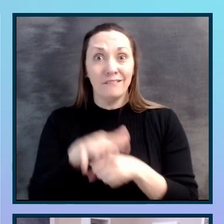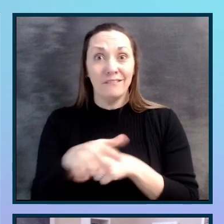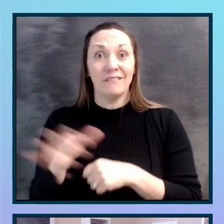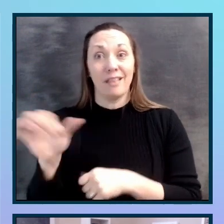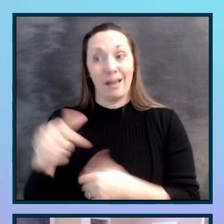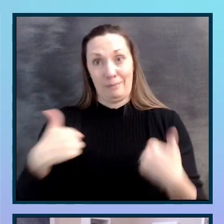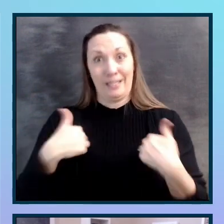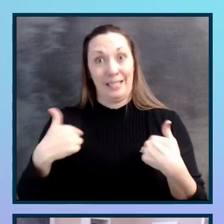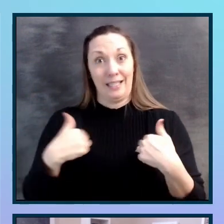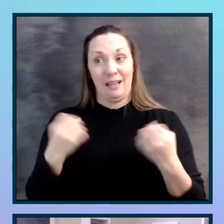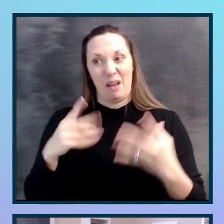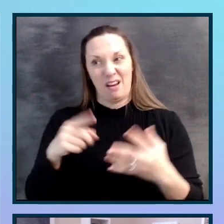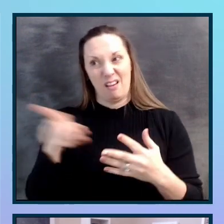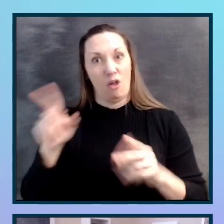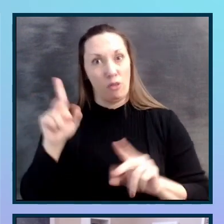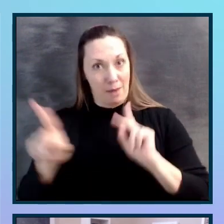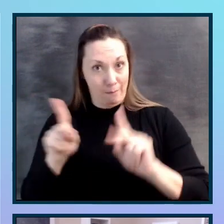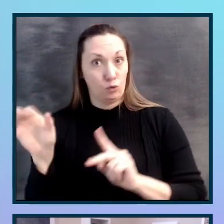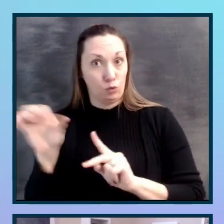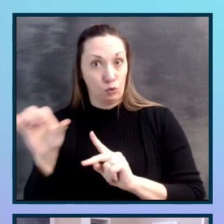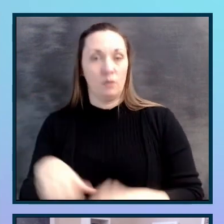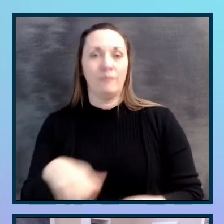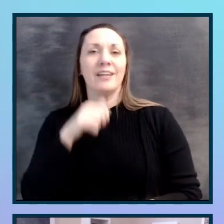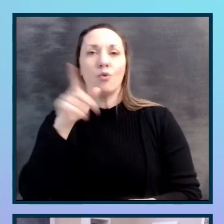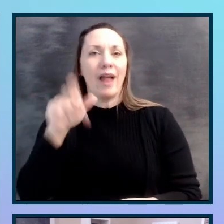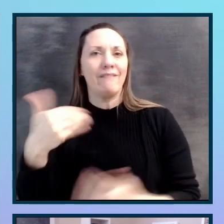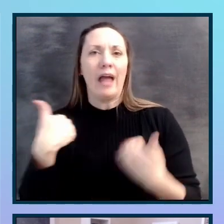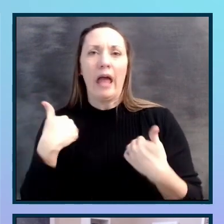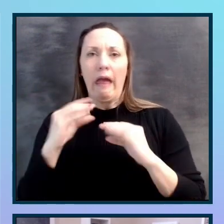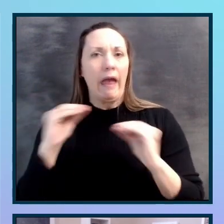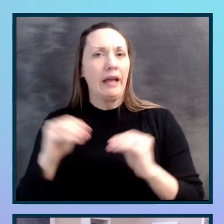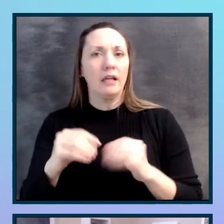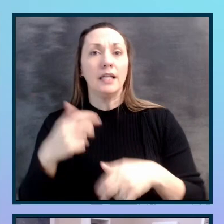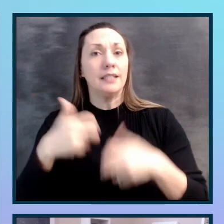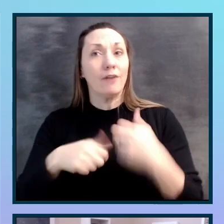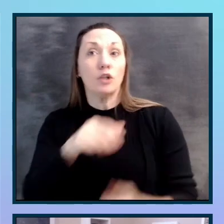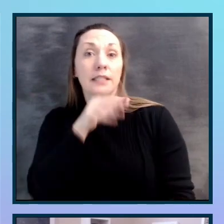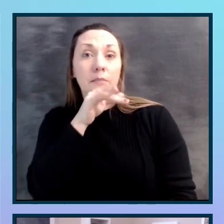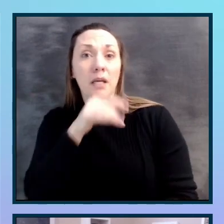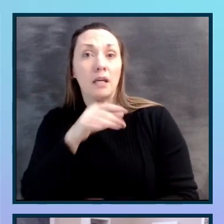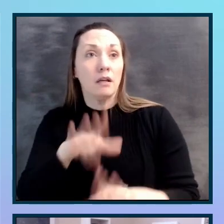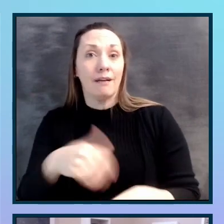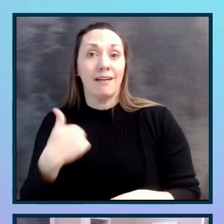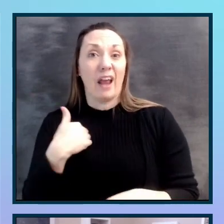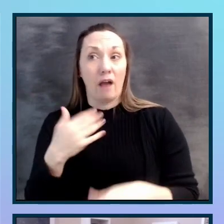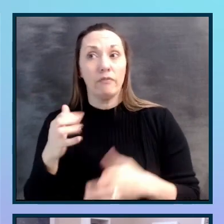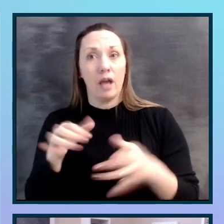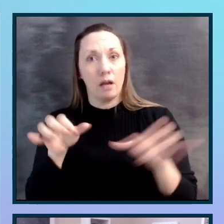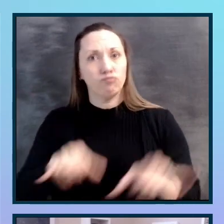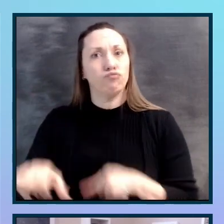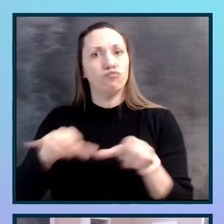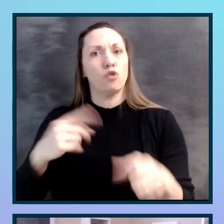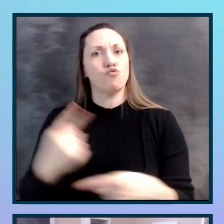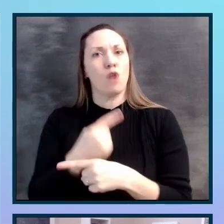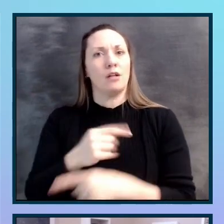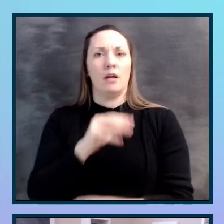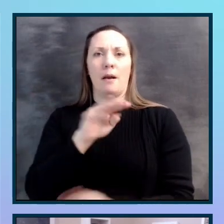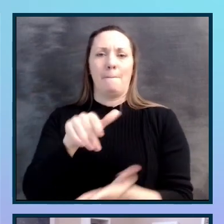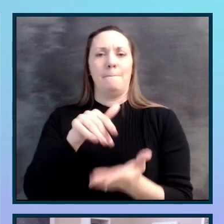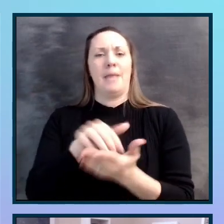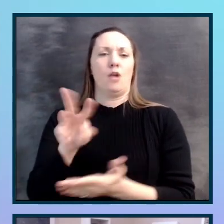like myself and many other folks, to not have any difficulty speaking and to have that very standard Midwestern